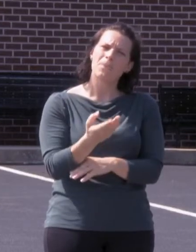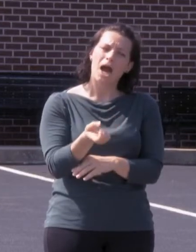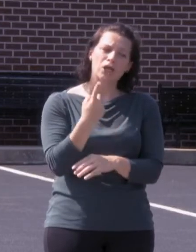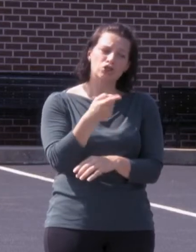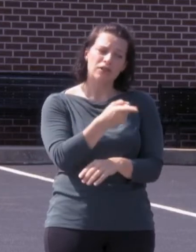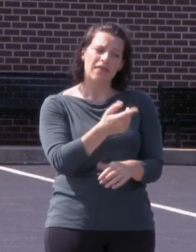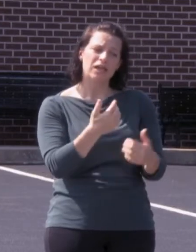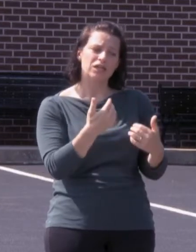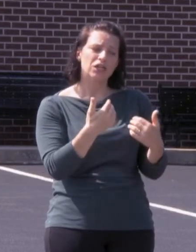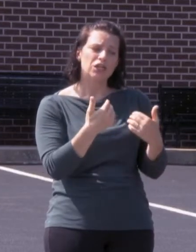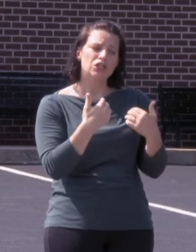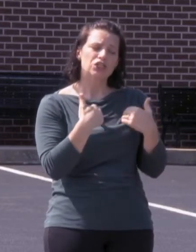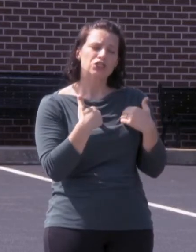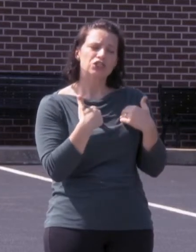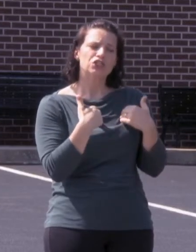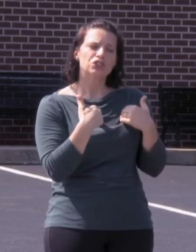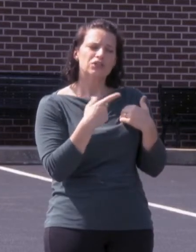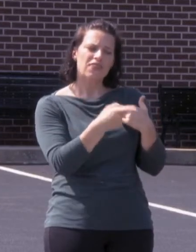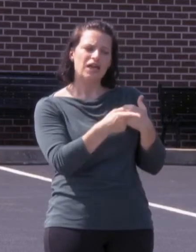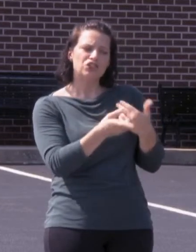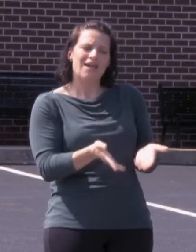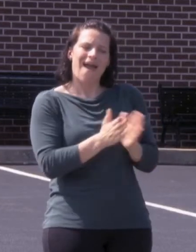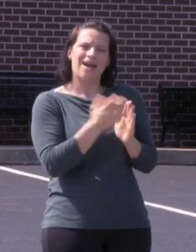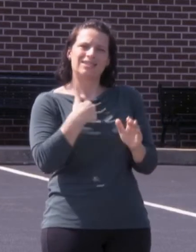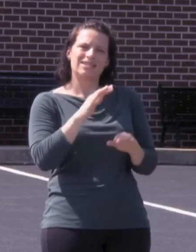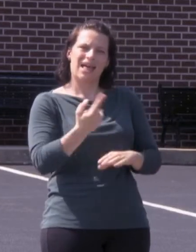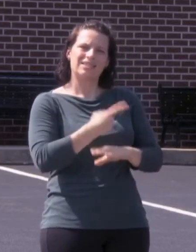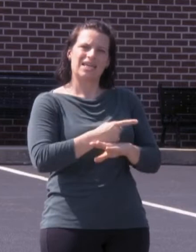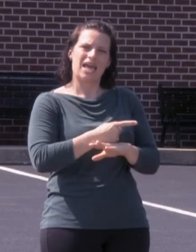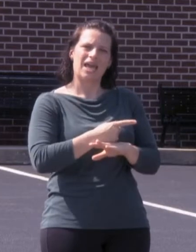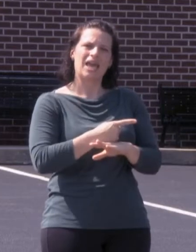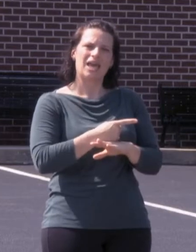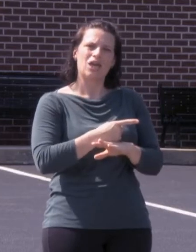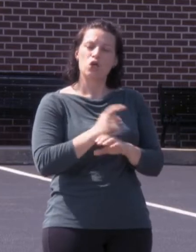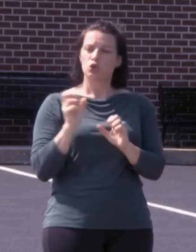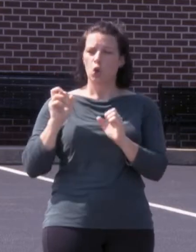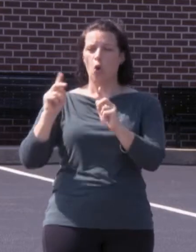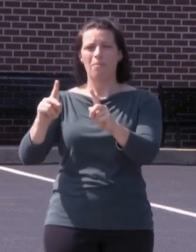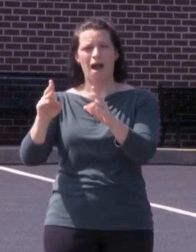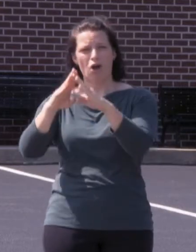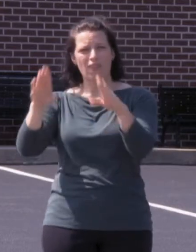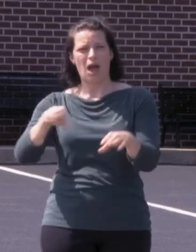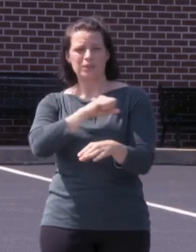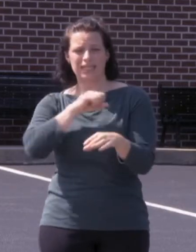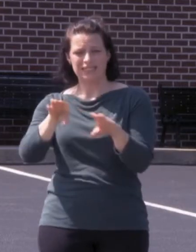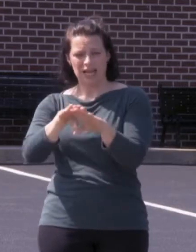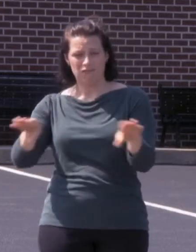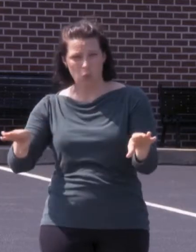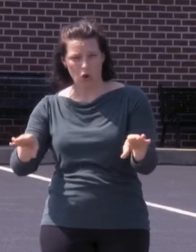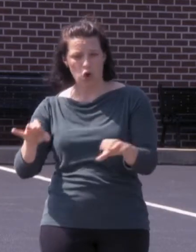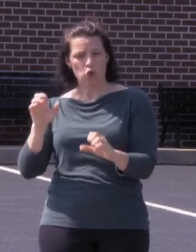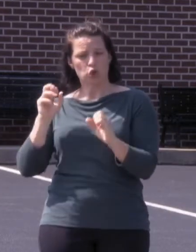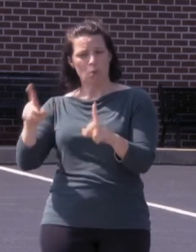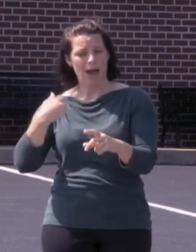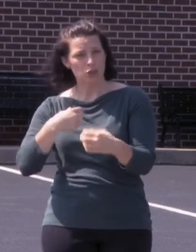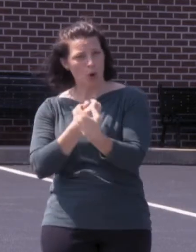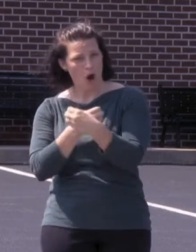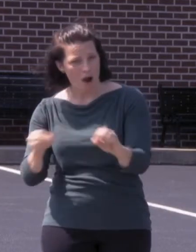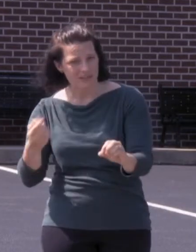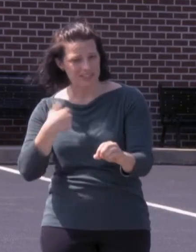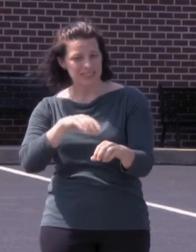that she had charged us that day to go back on the House floor and the Senate floor, to go back into our offices